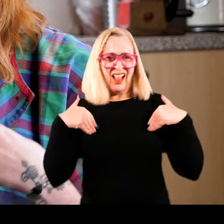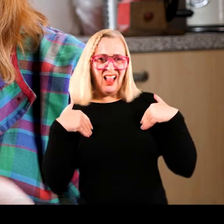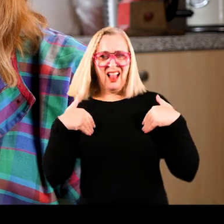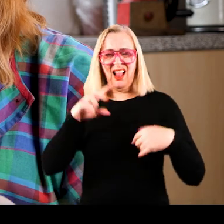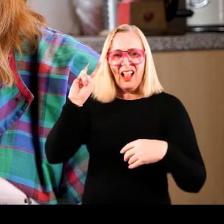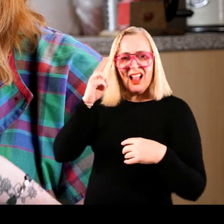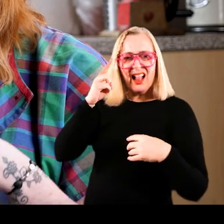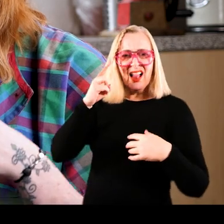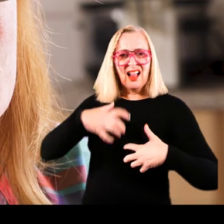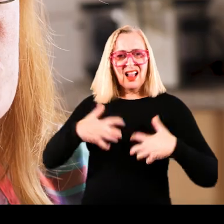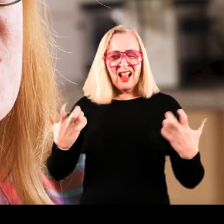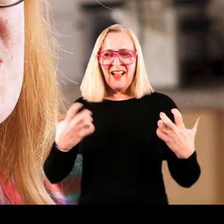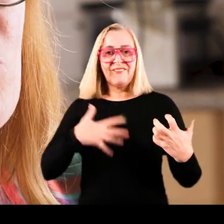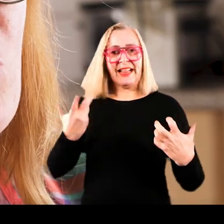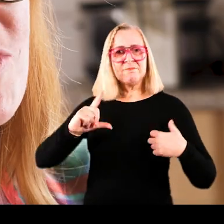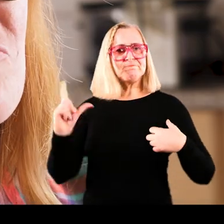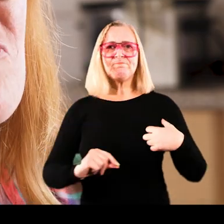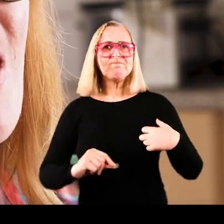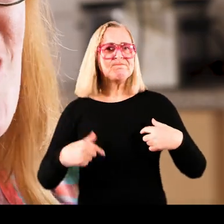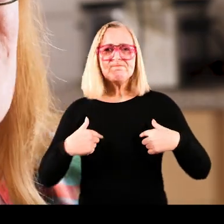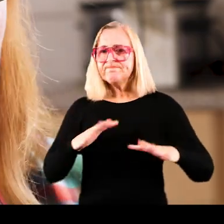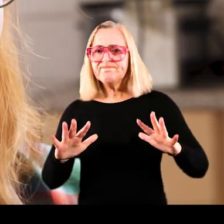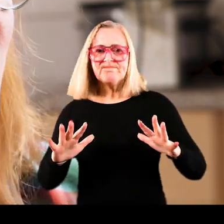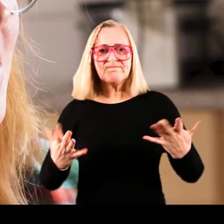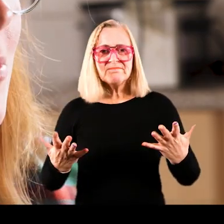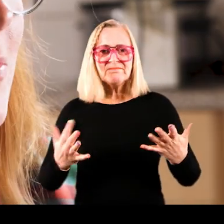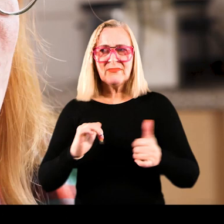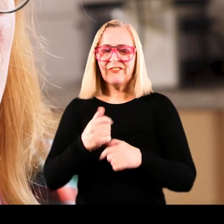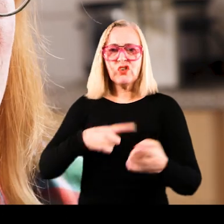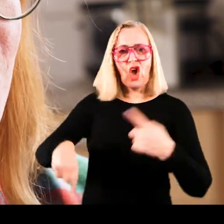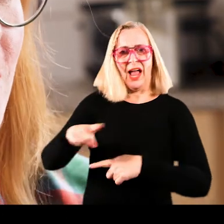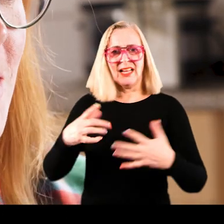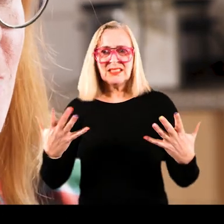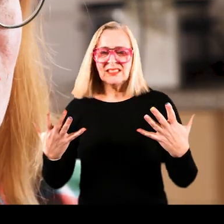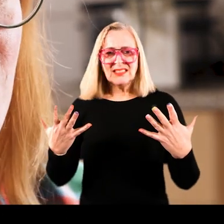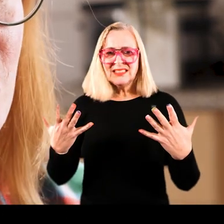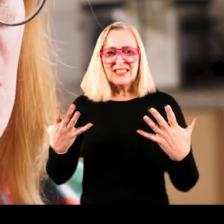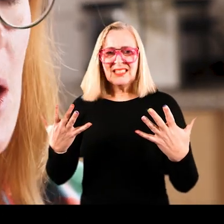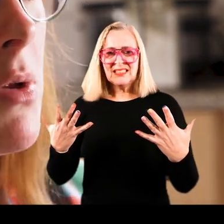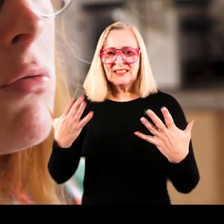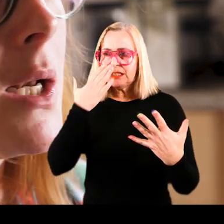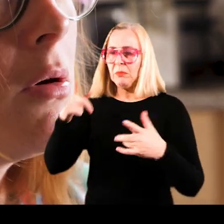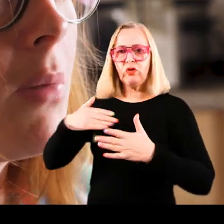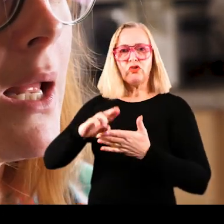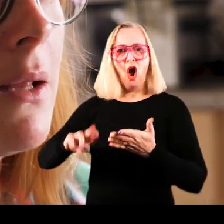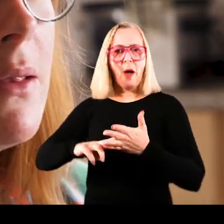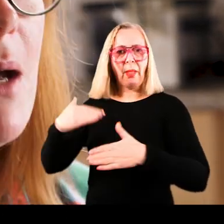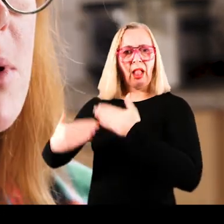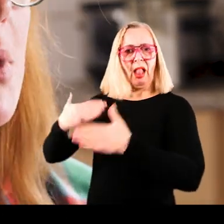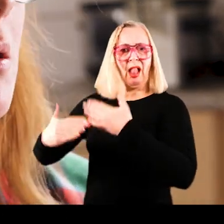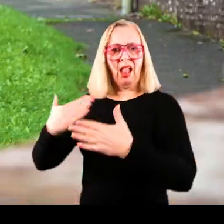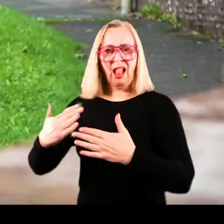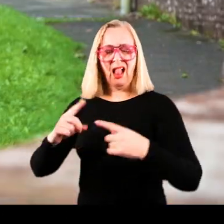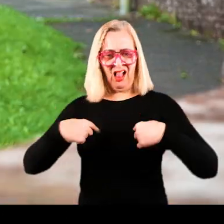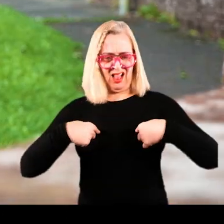feeling angry. And it just wasn't right. My friends were all just, they seemed to be going through it normally. And there